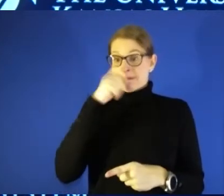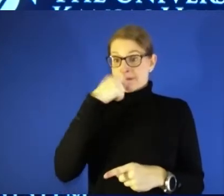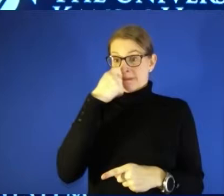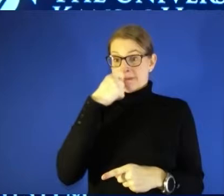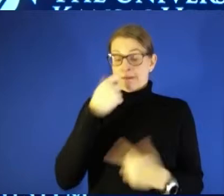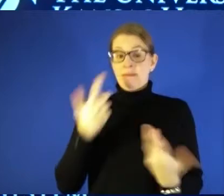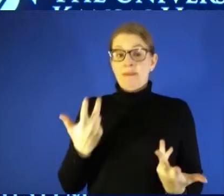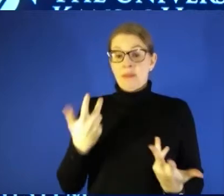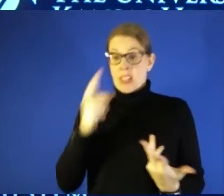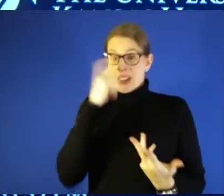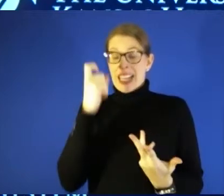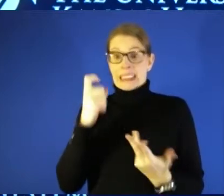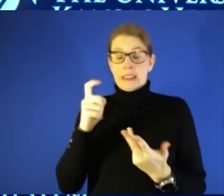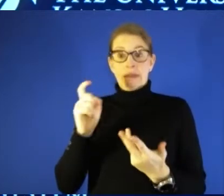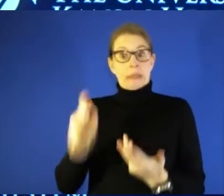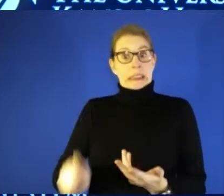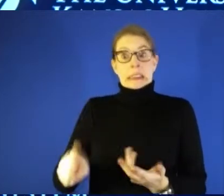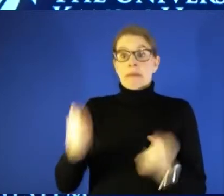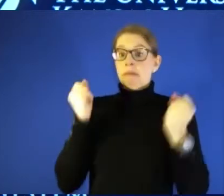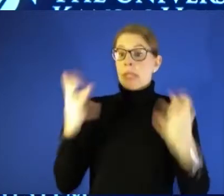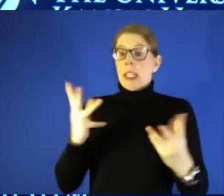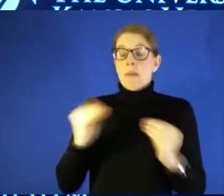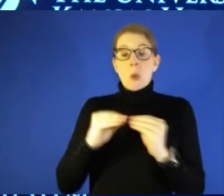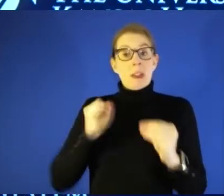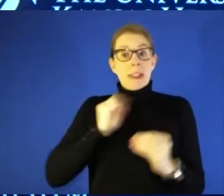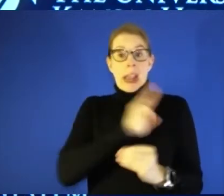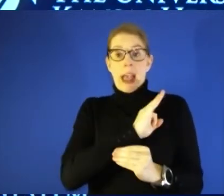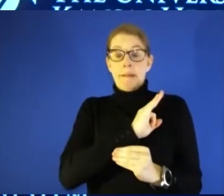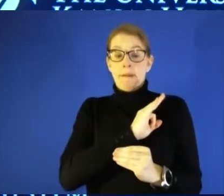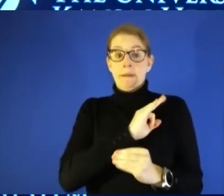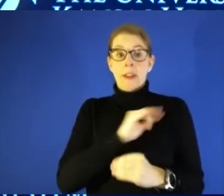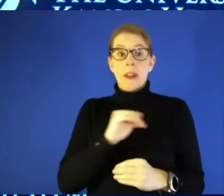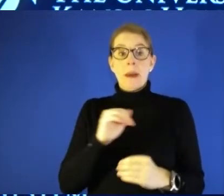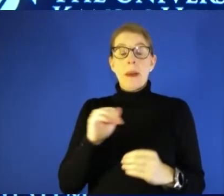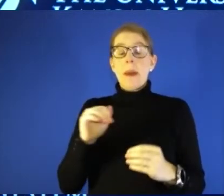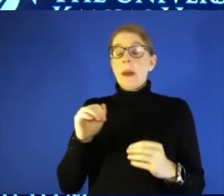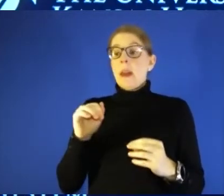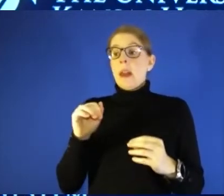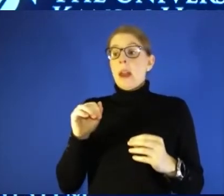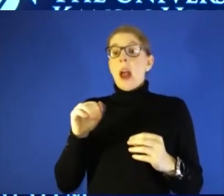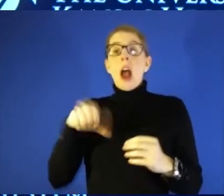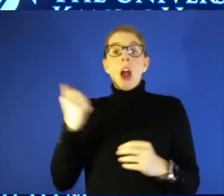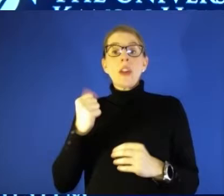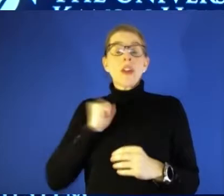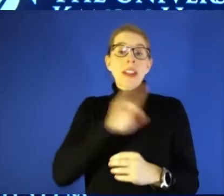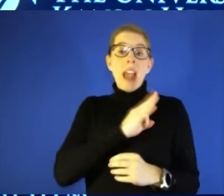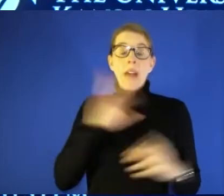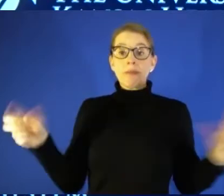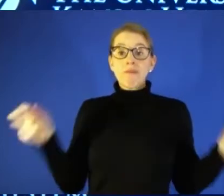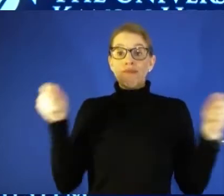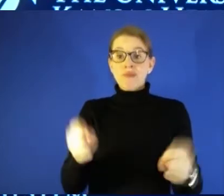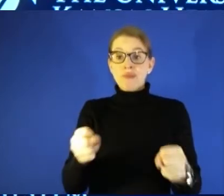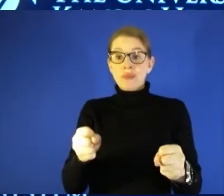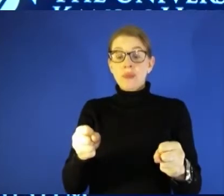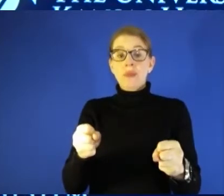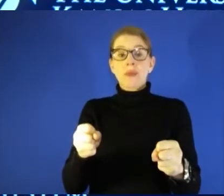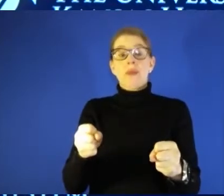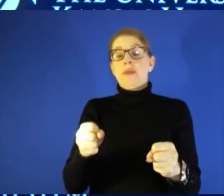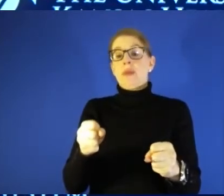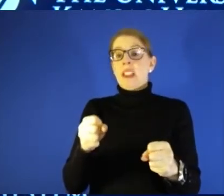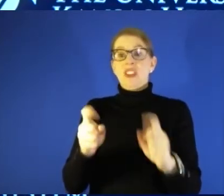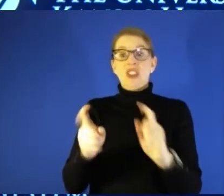that great need right now. Throughout the organization, teams are chipping in. We've got statisticians helping with our environmental services. We've